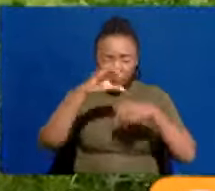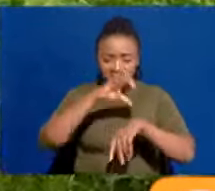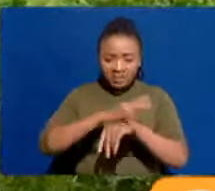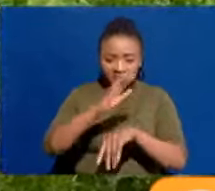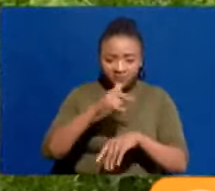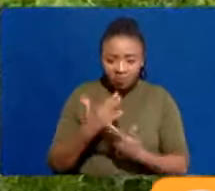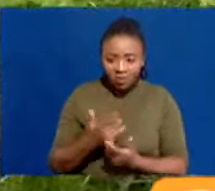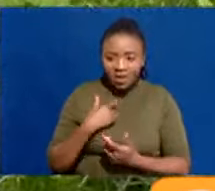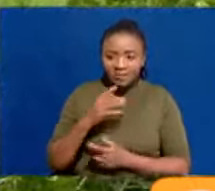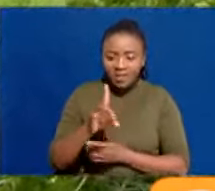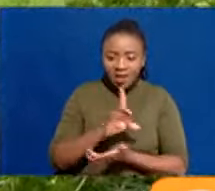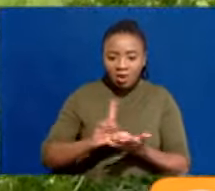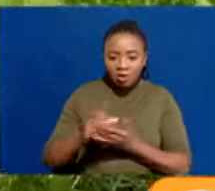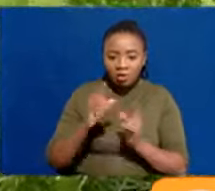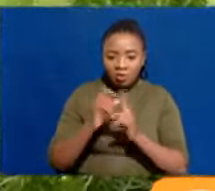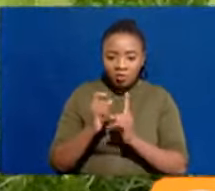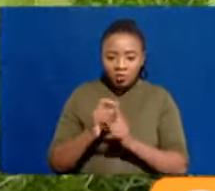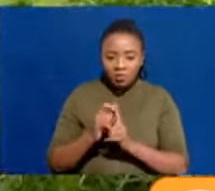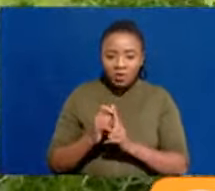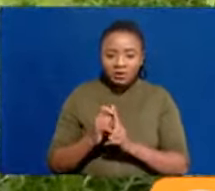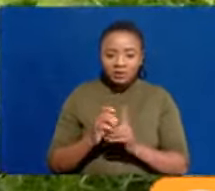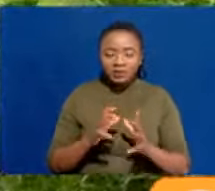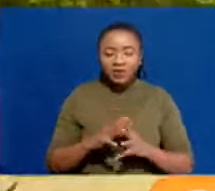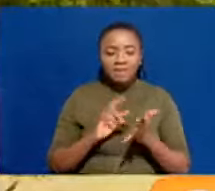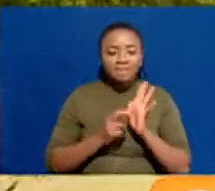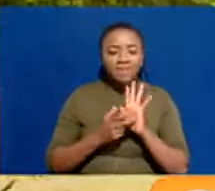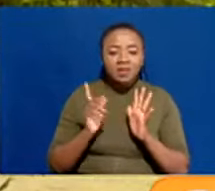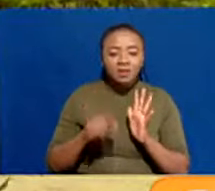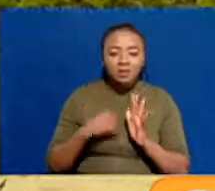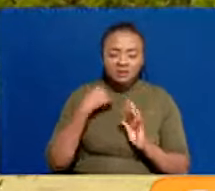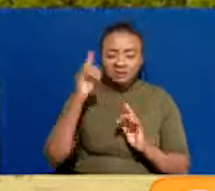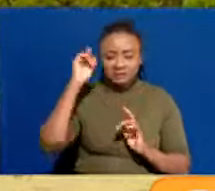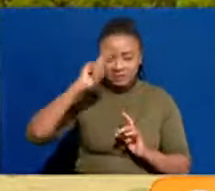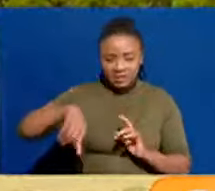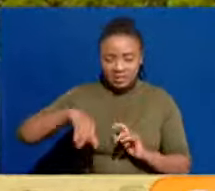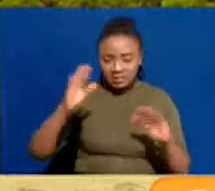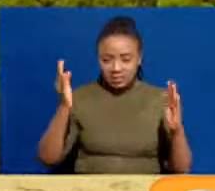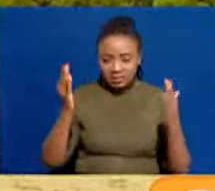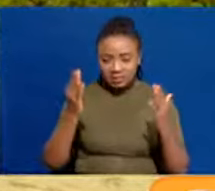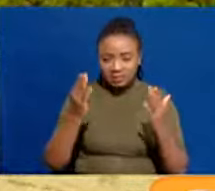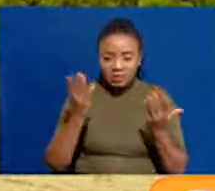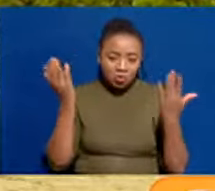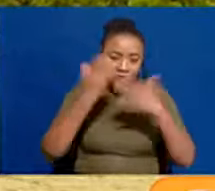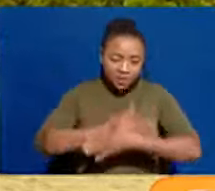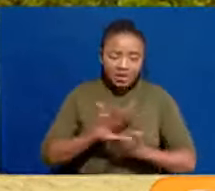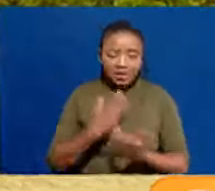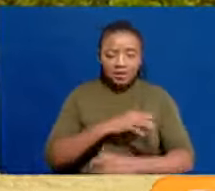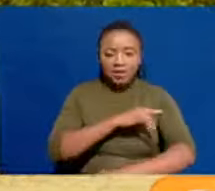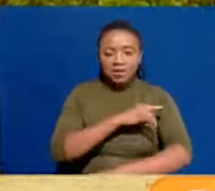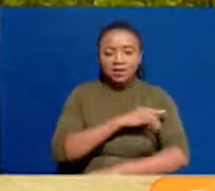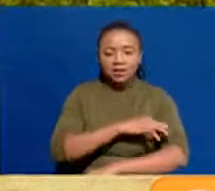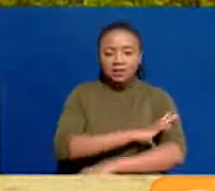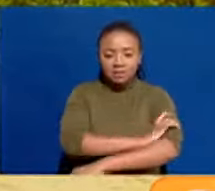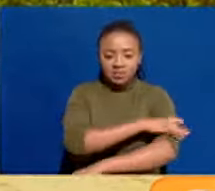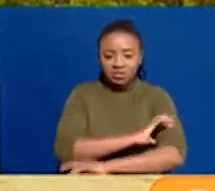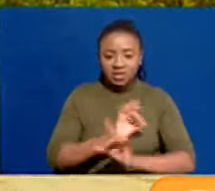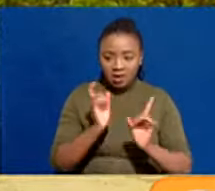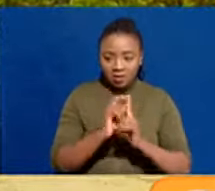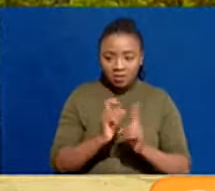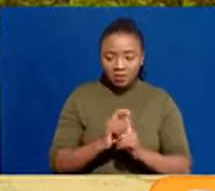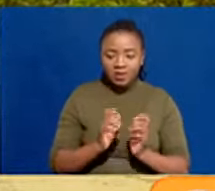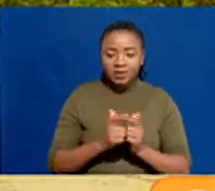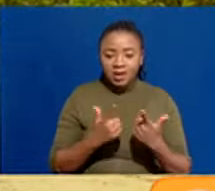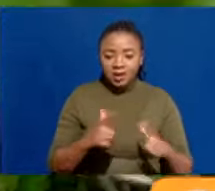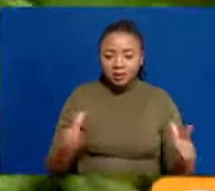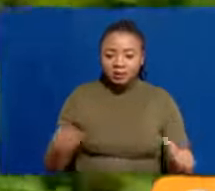local dialect meaning dark in Mijikenda. Once upon a time, the forest was so thick with mangrove trees